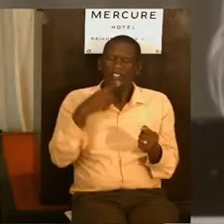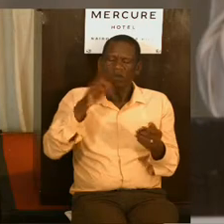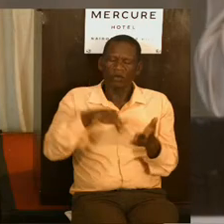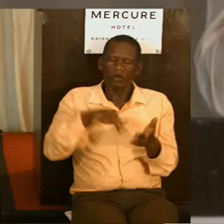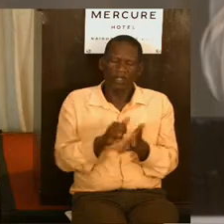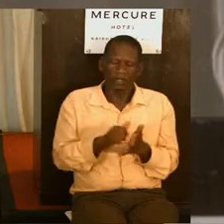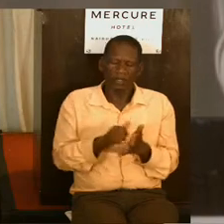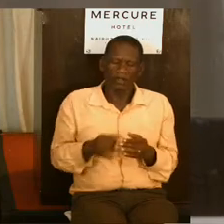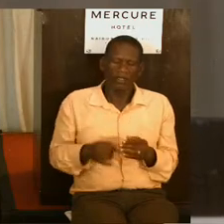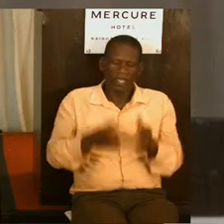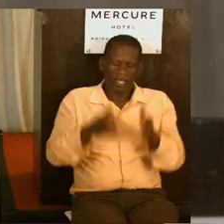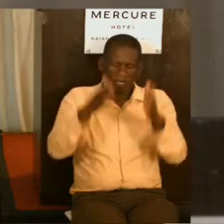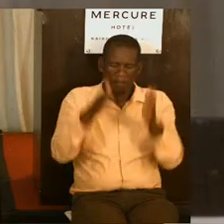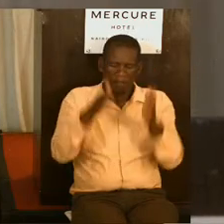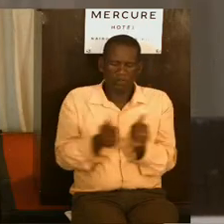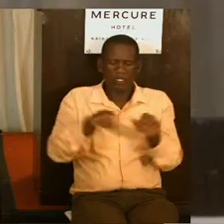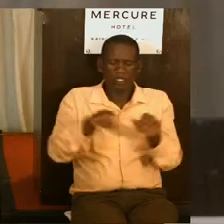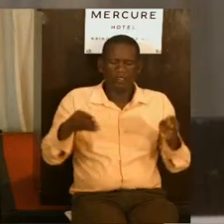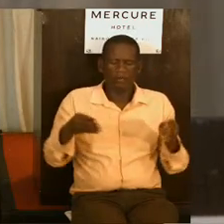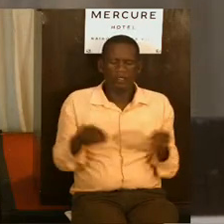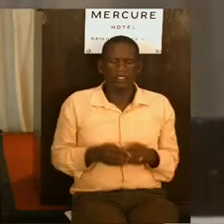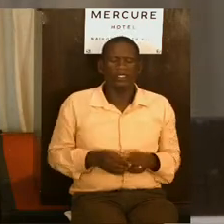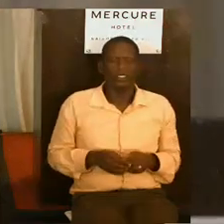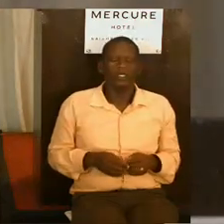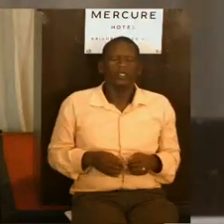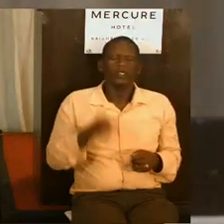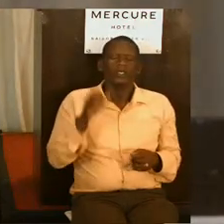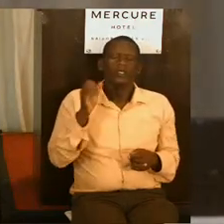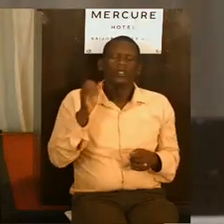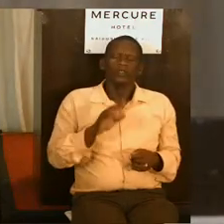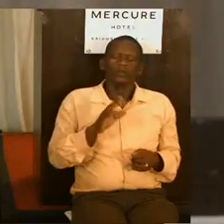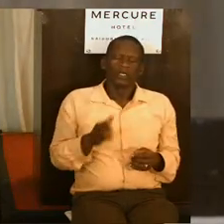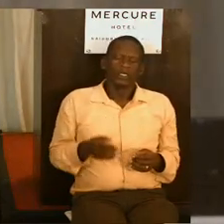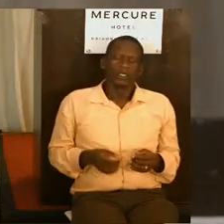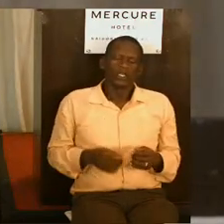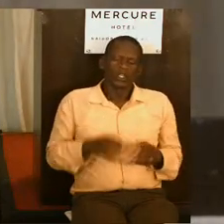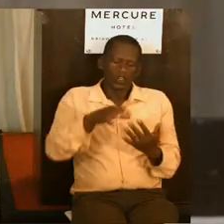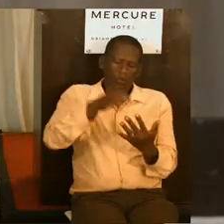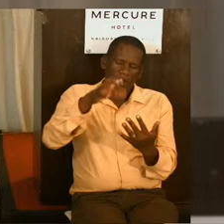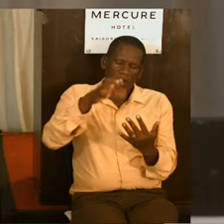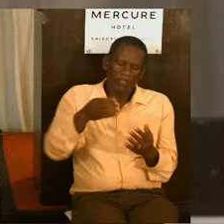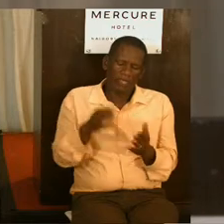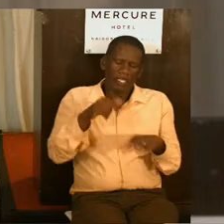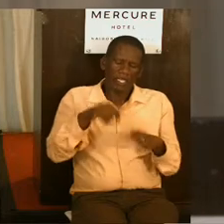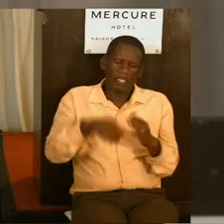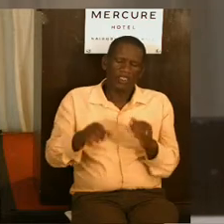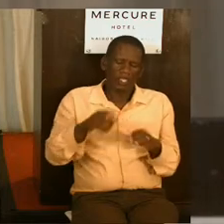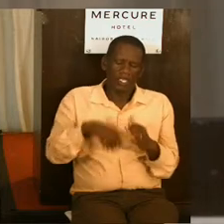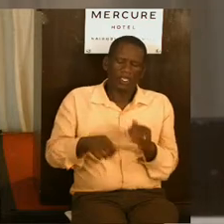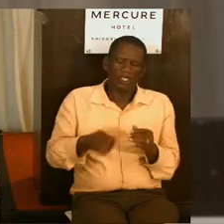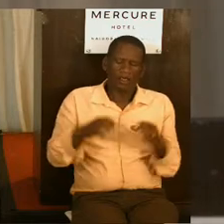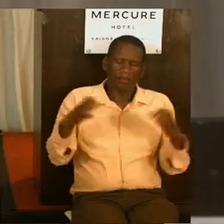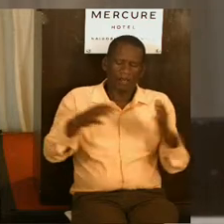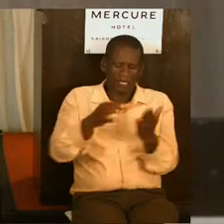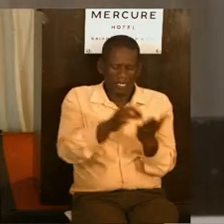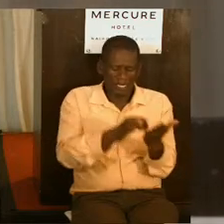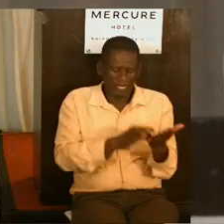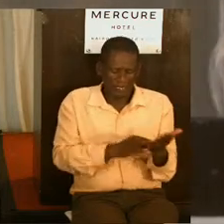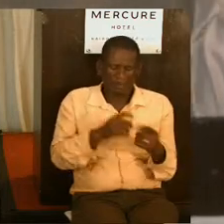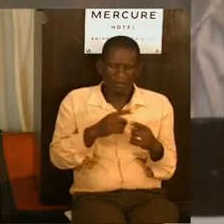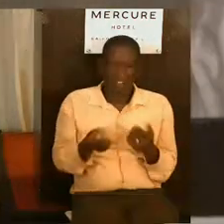that the person with disability are supposed to be nominated under the policy under the party list